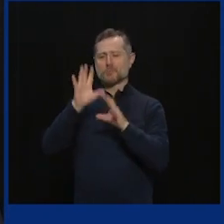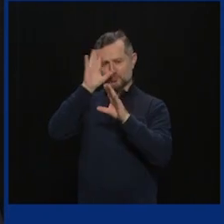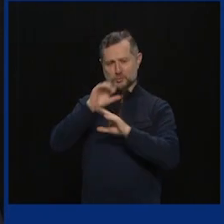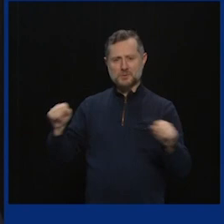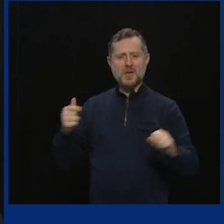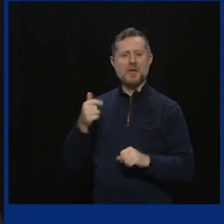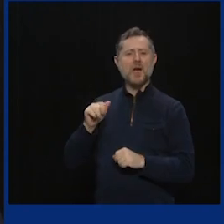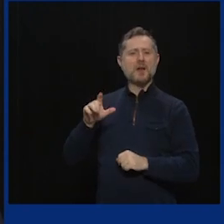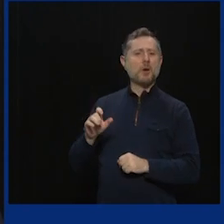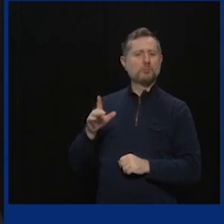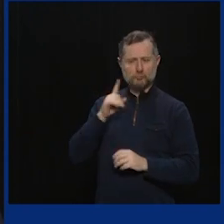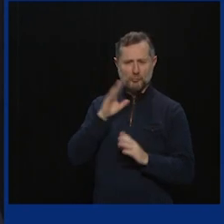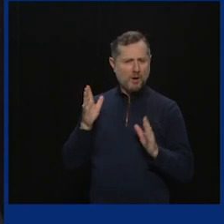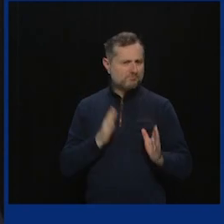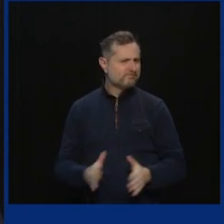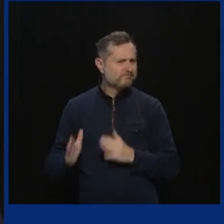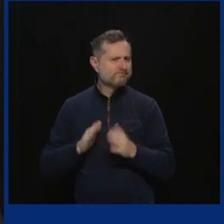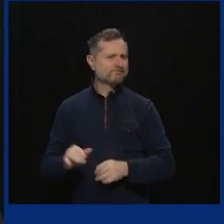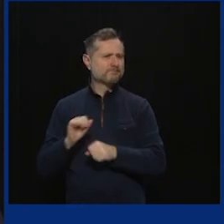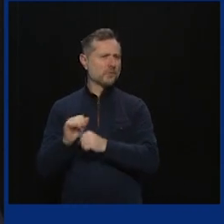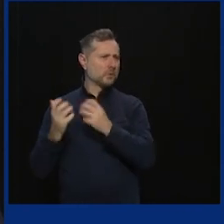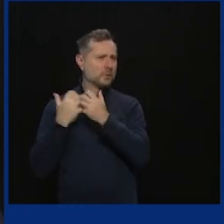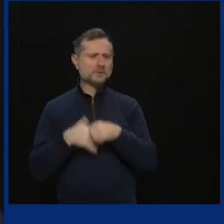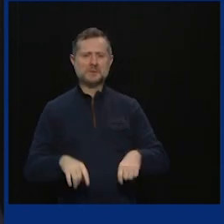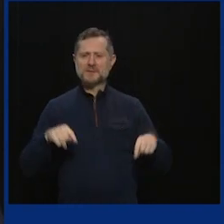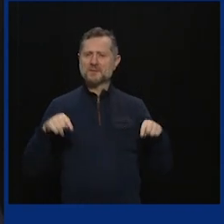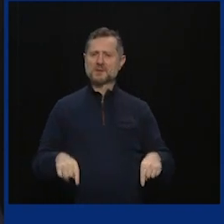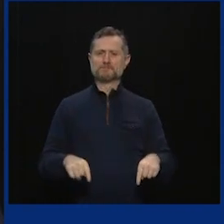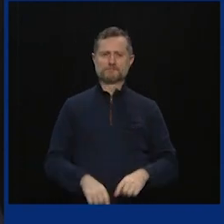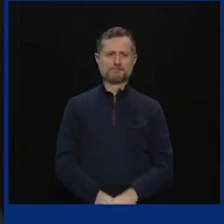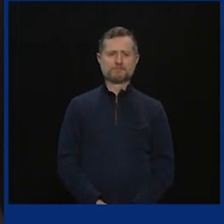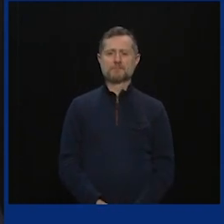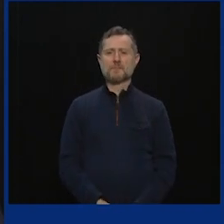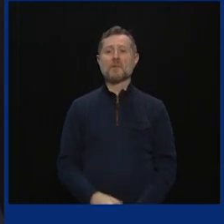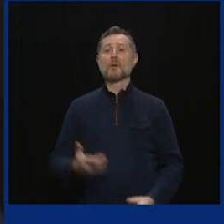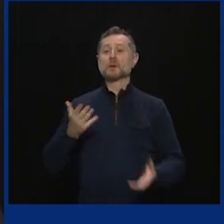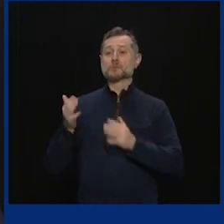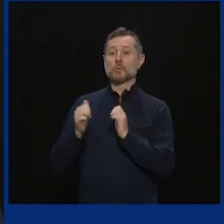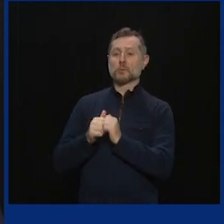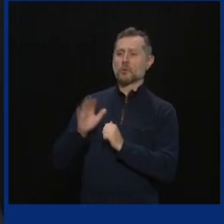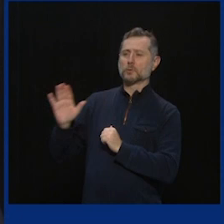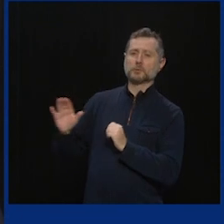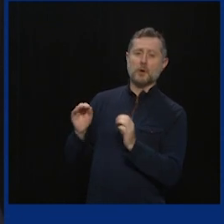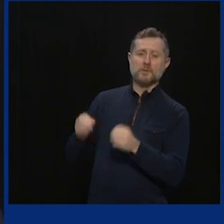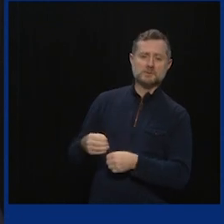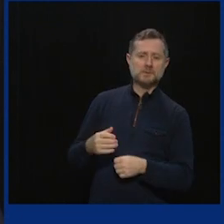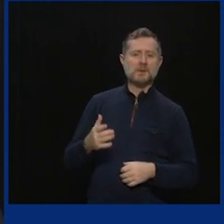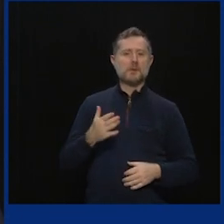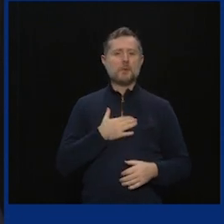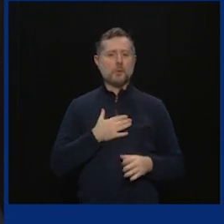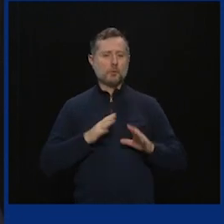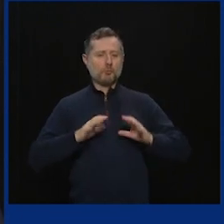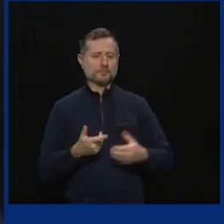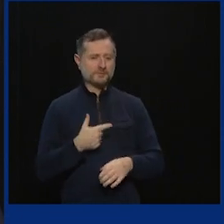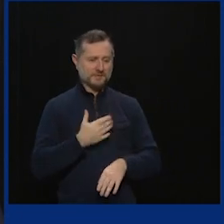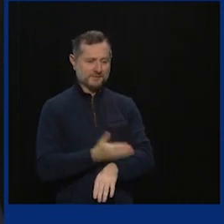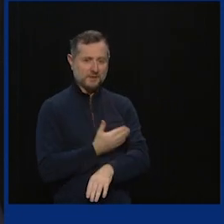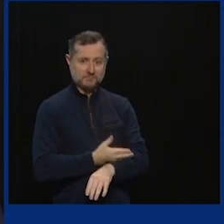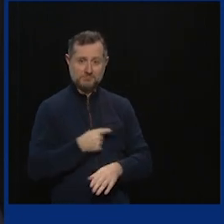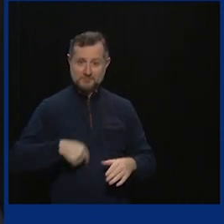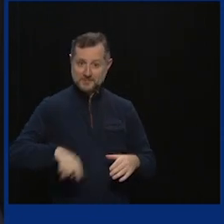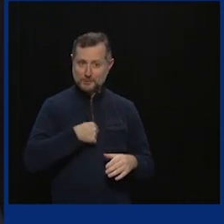this. Working together with Gail's office and the Coalition to Revitalize Chinatown, we submitted